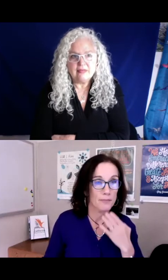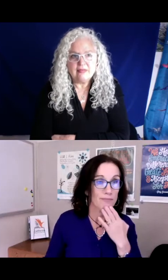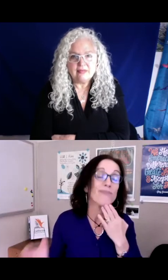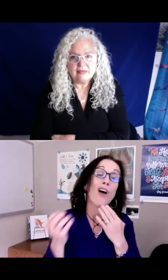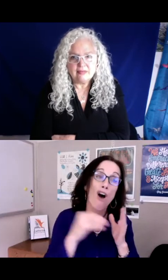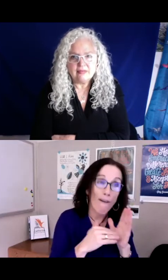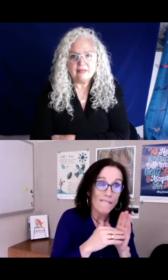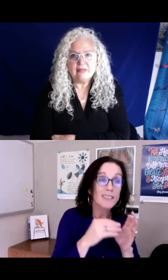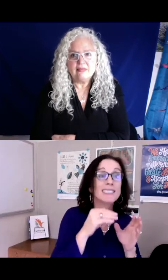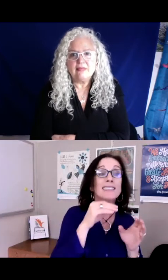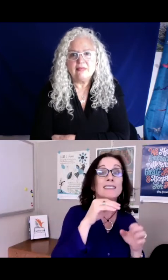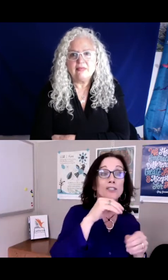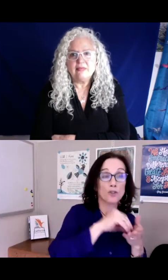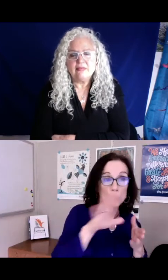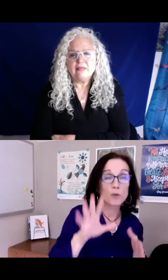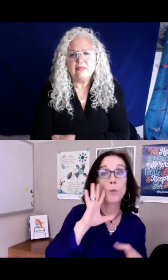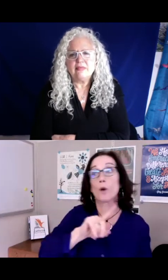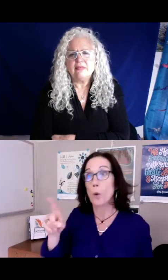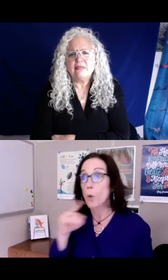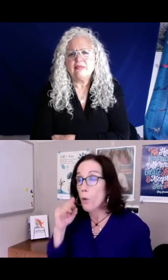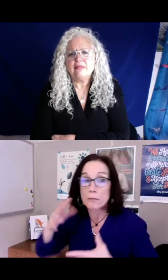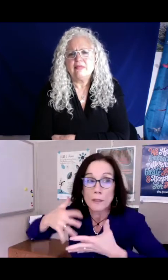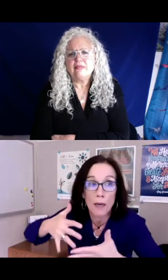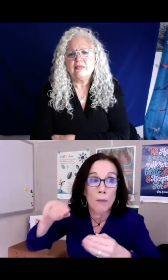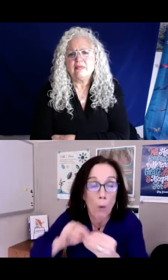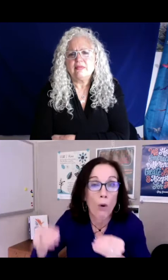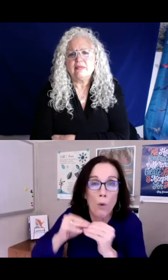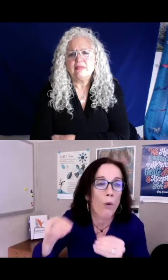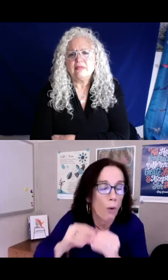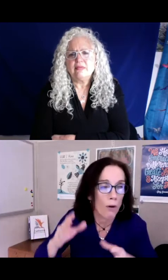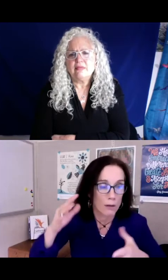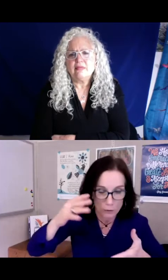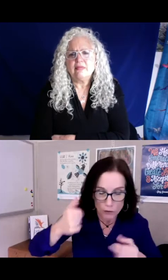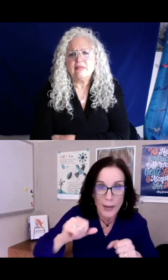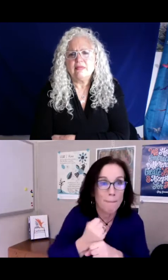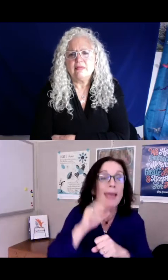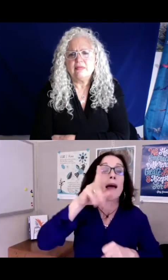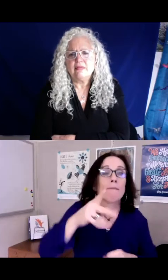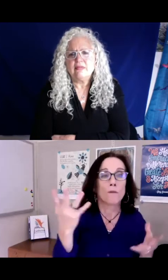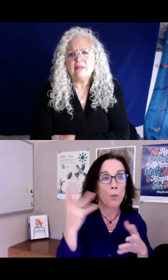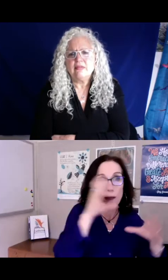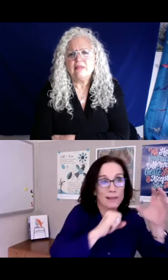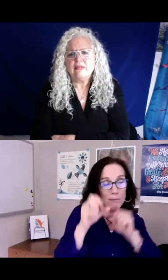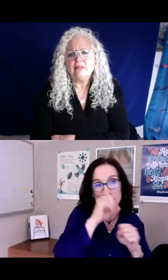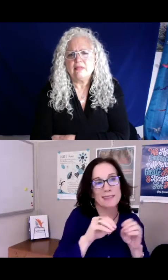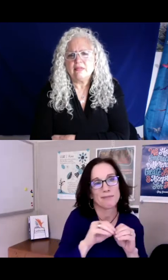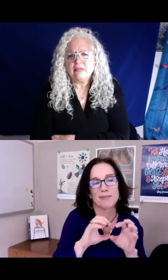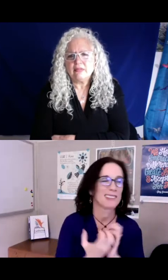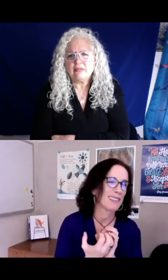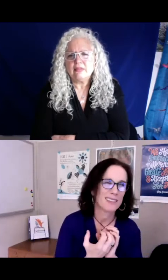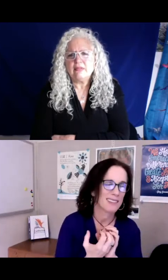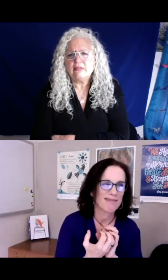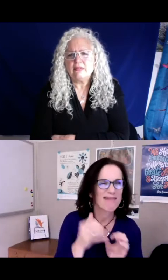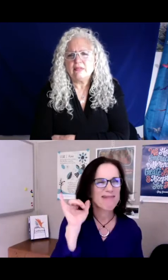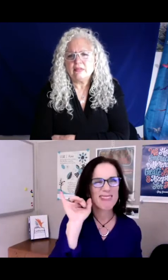exhausting. And often the students will go home and try to just study to kind of make up